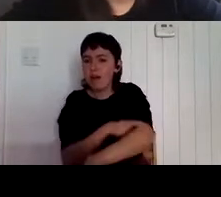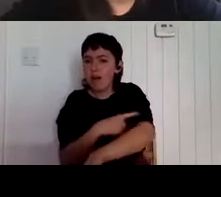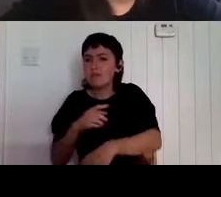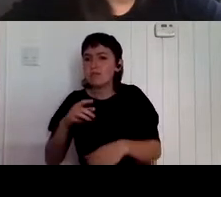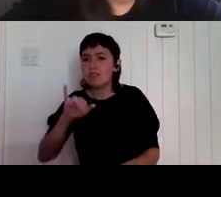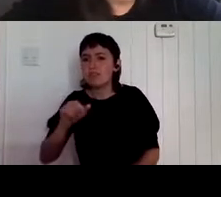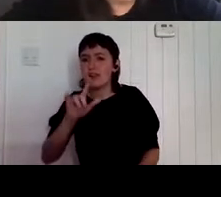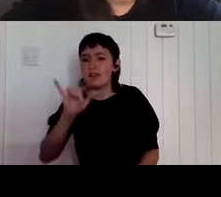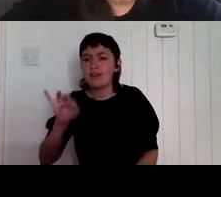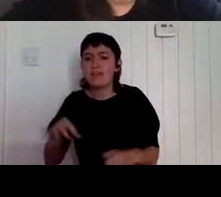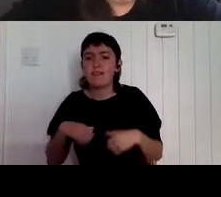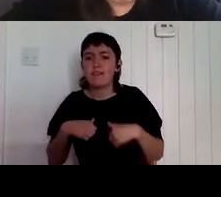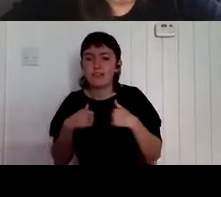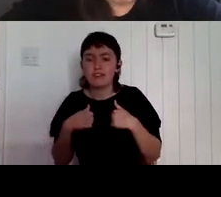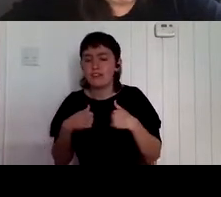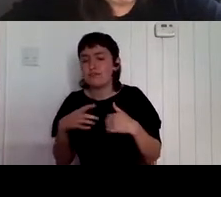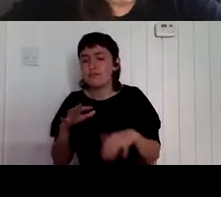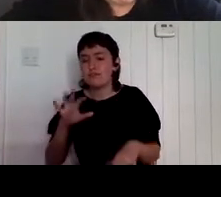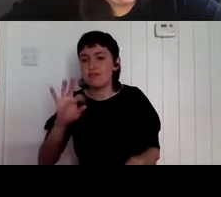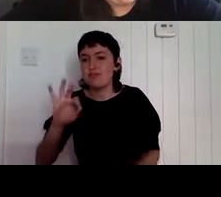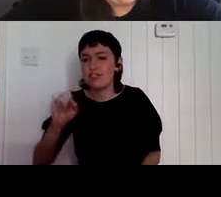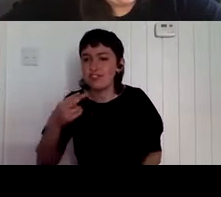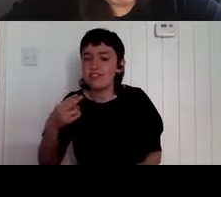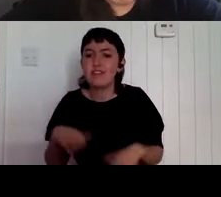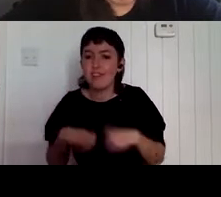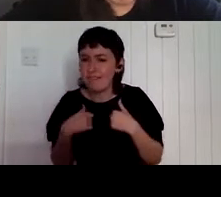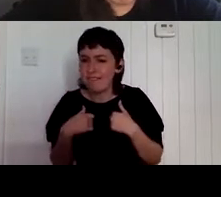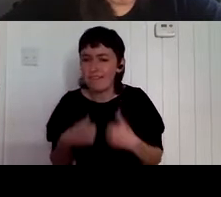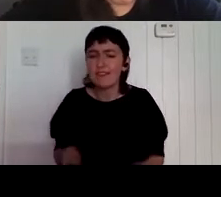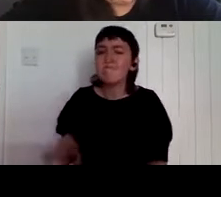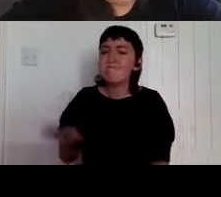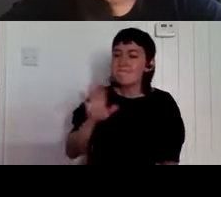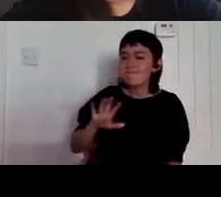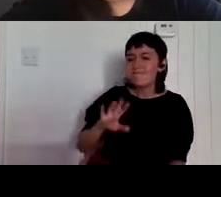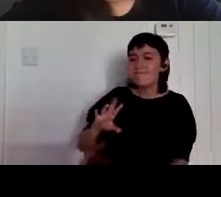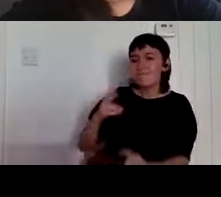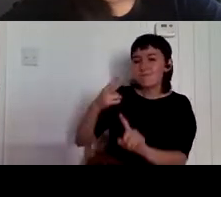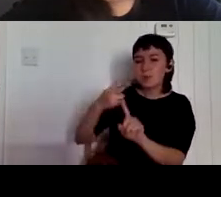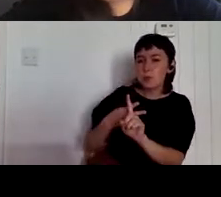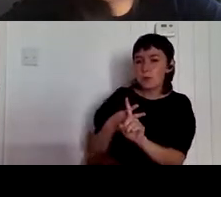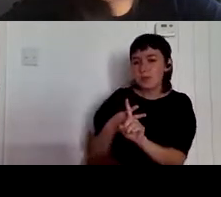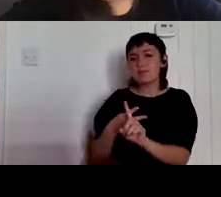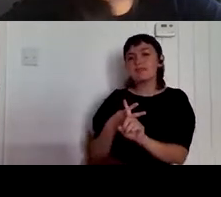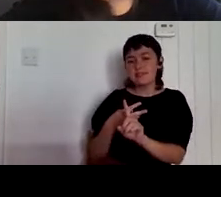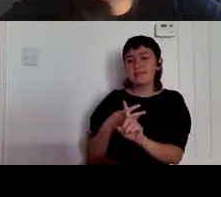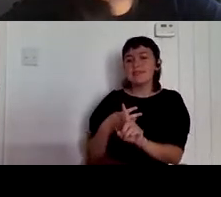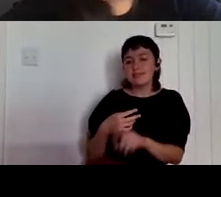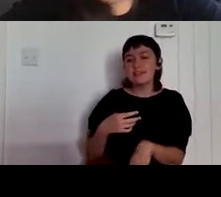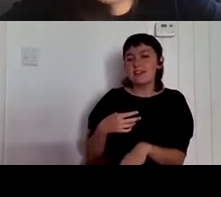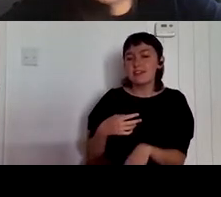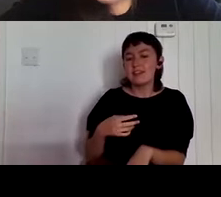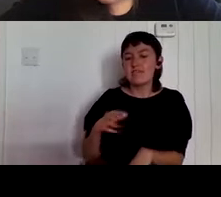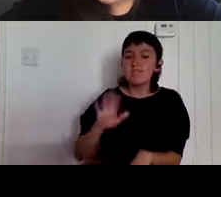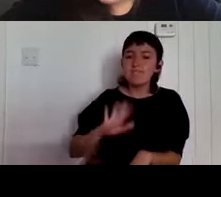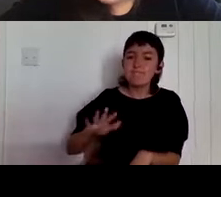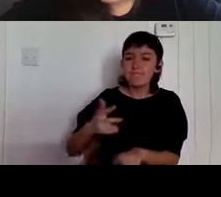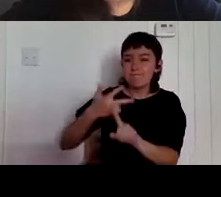jellyfish are in the month is a couple months range, normally around month three with us,